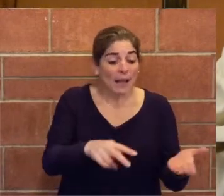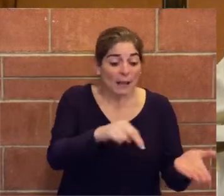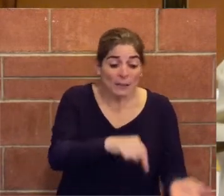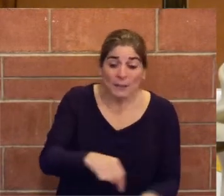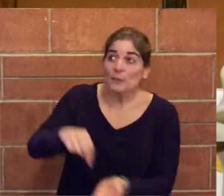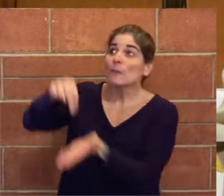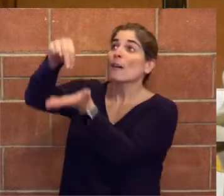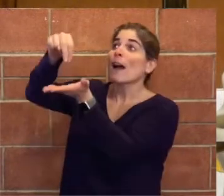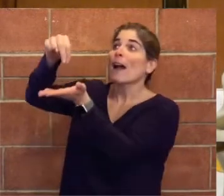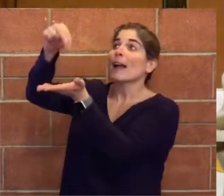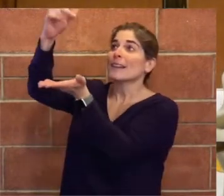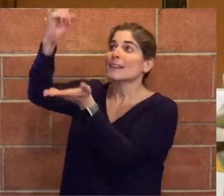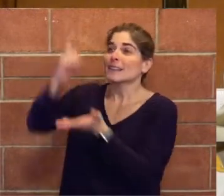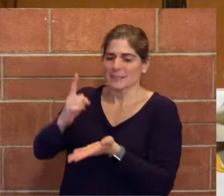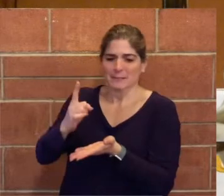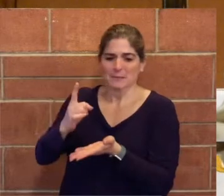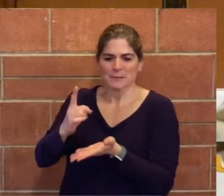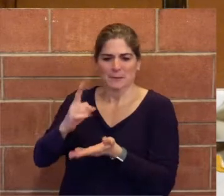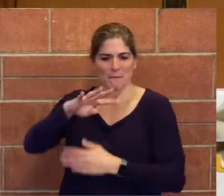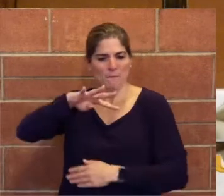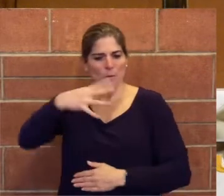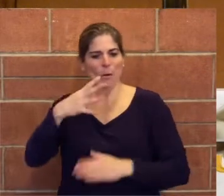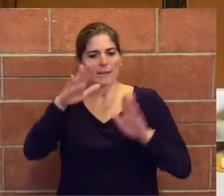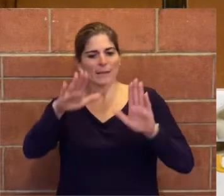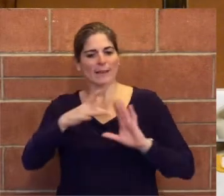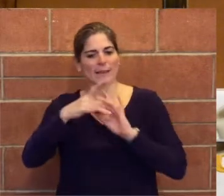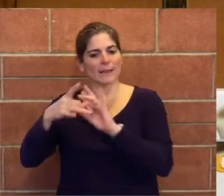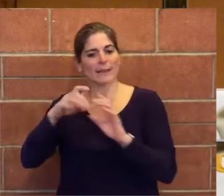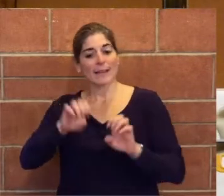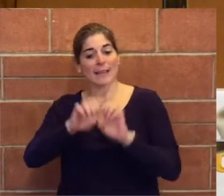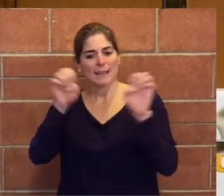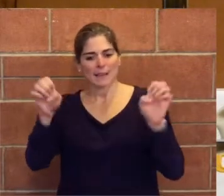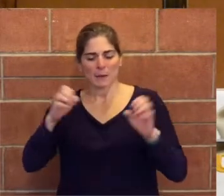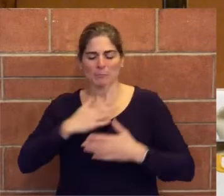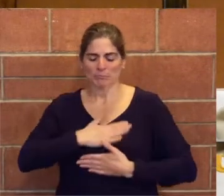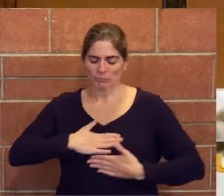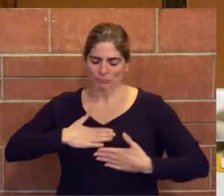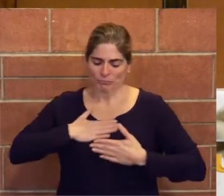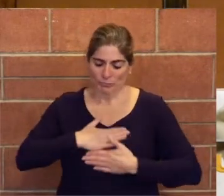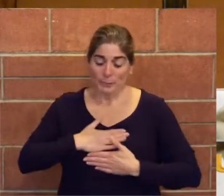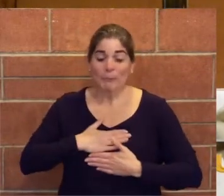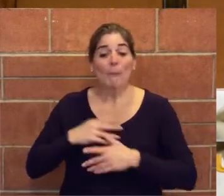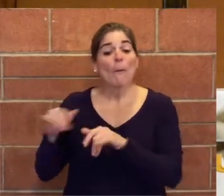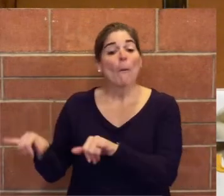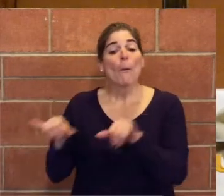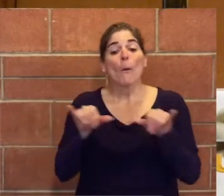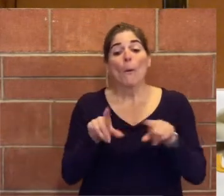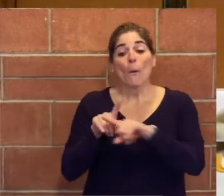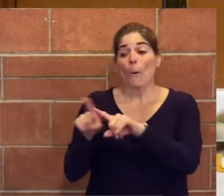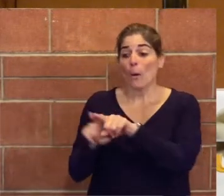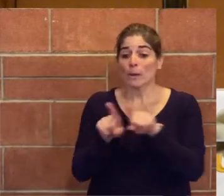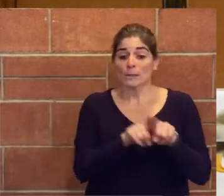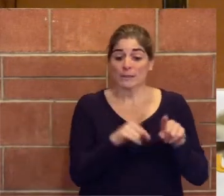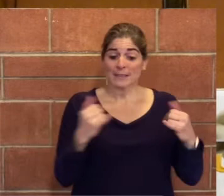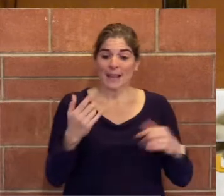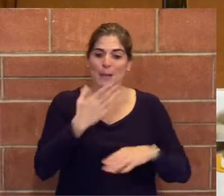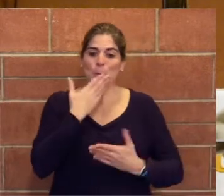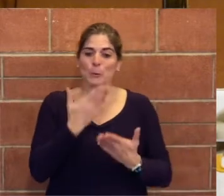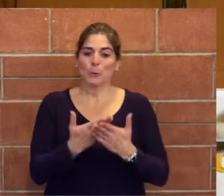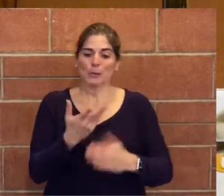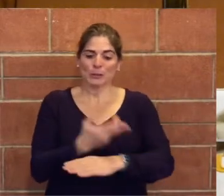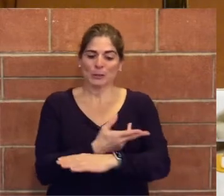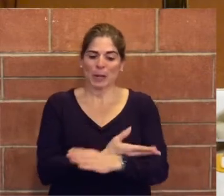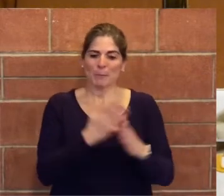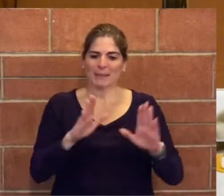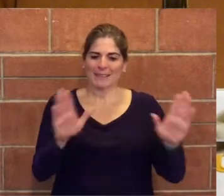living Lord on this fourth Sunday of Easter. Also on this day, we celebrate Good Shepherd Sunday,